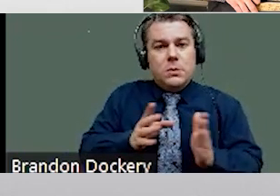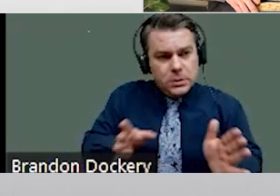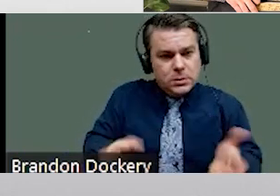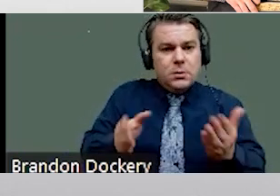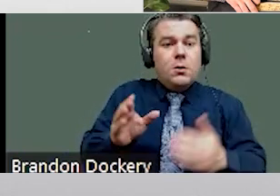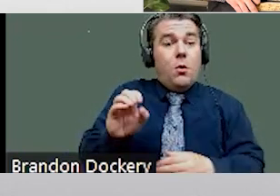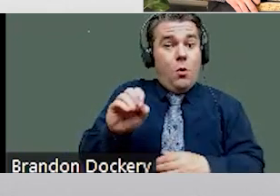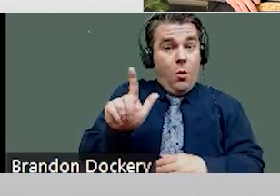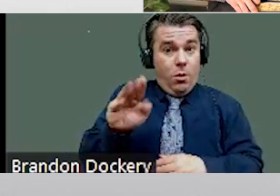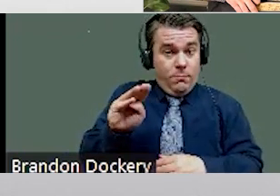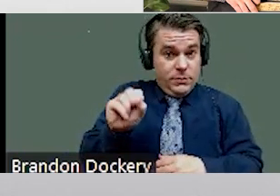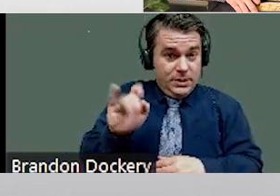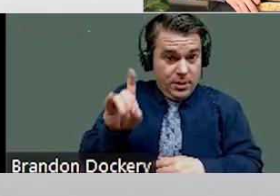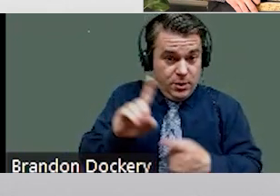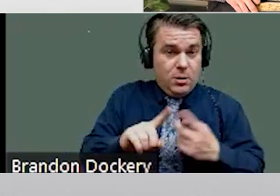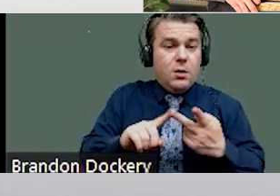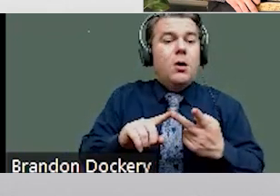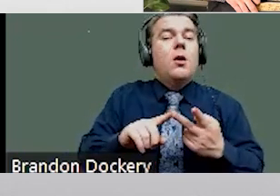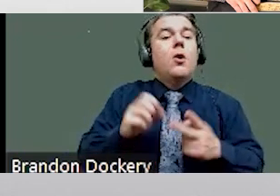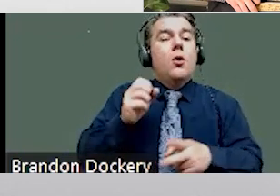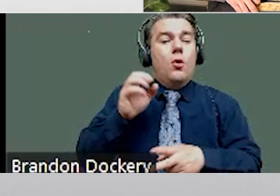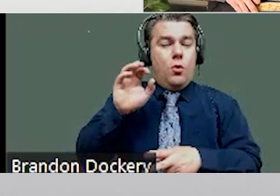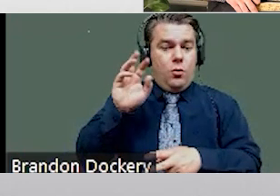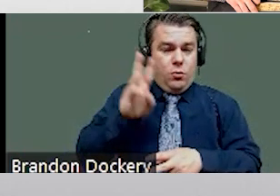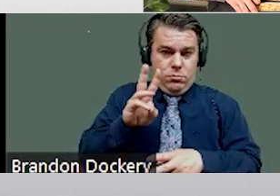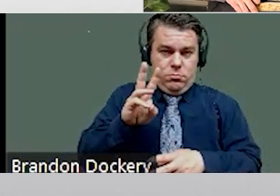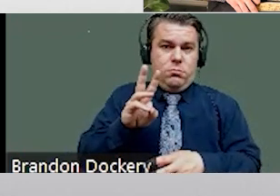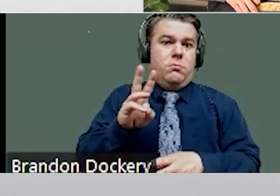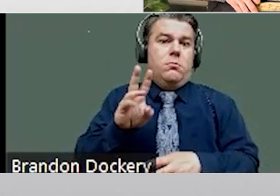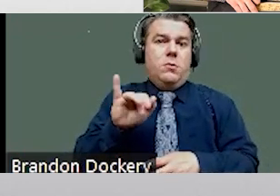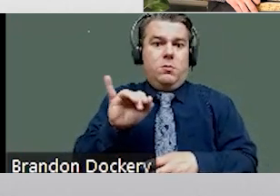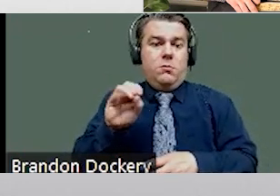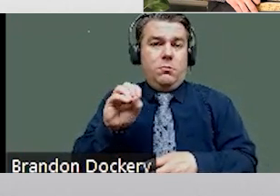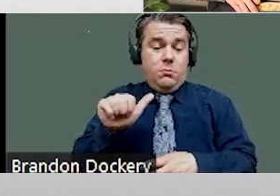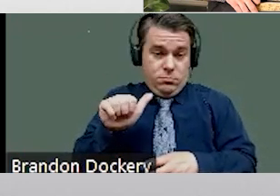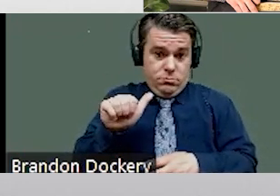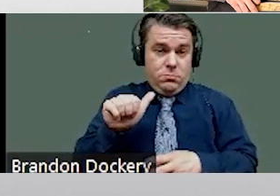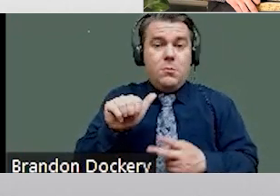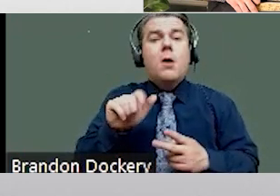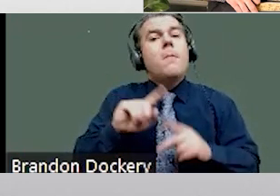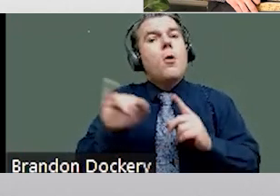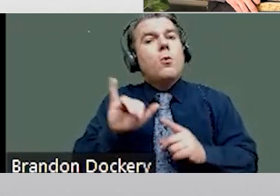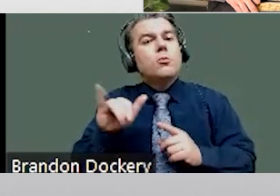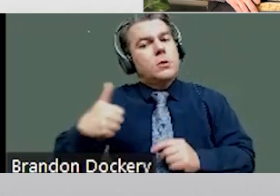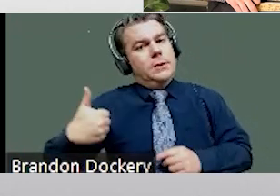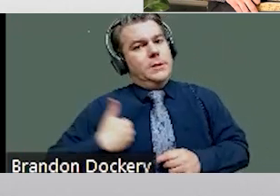to not only Olmstead and the Workforce Innovation and Opportunity Act, but informed choice,